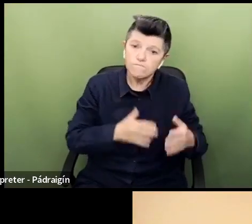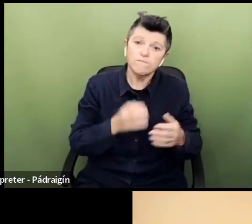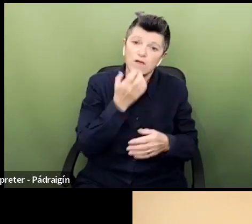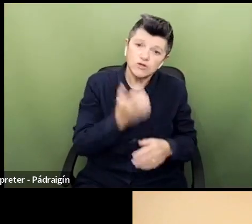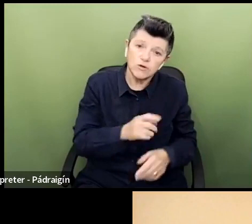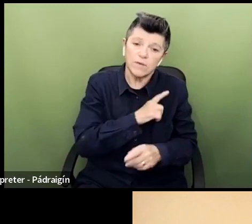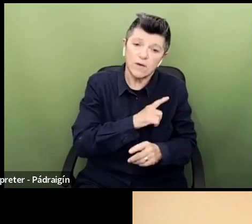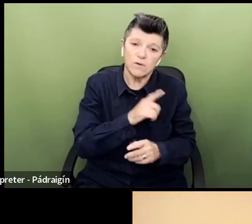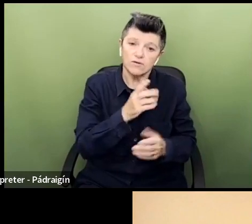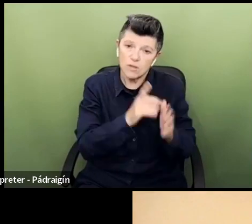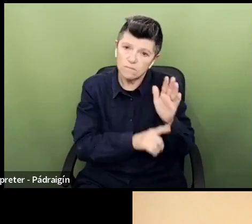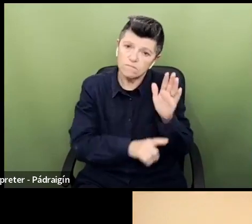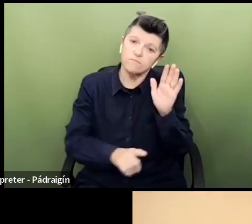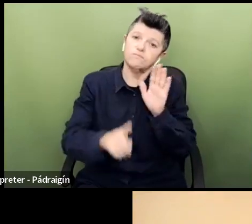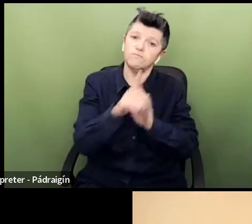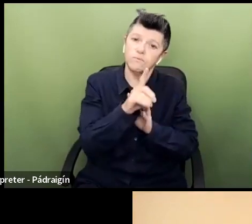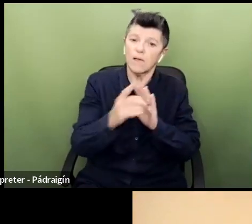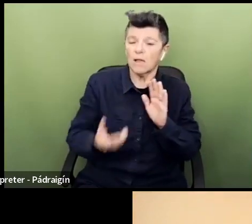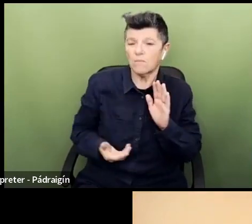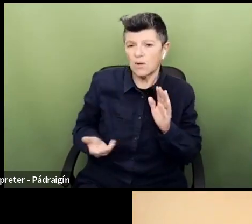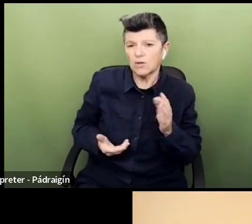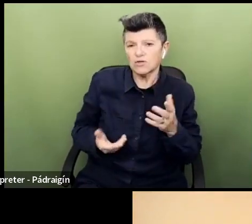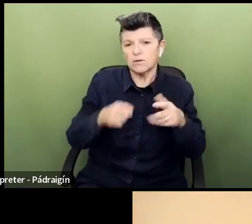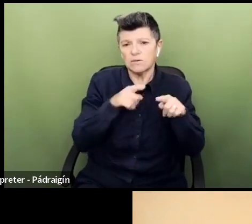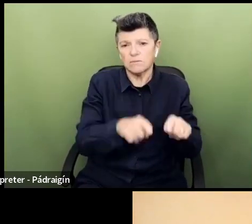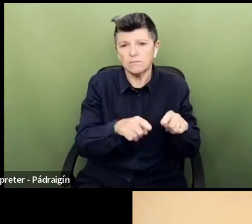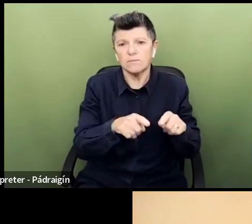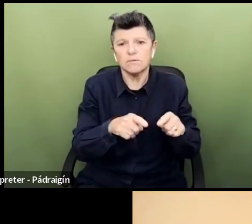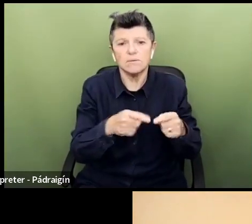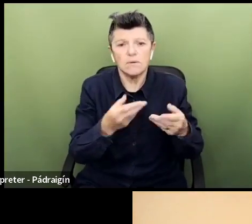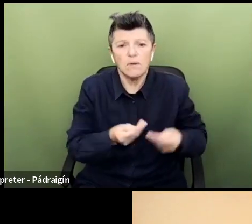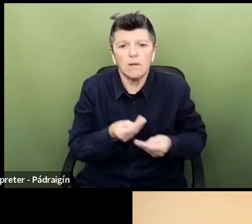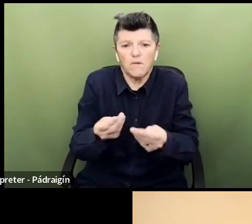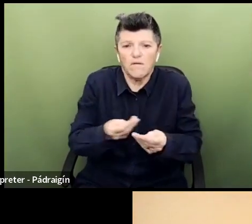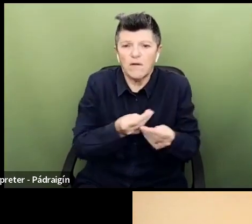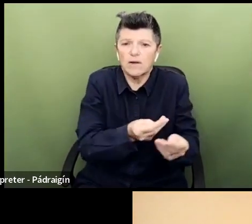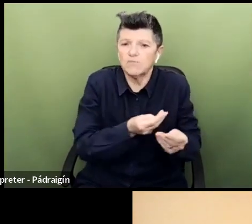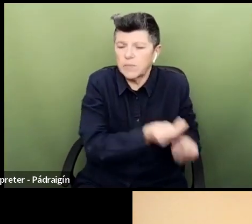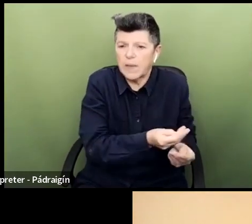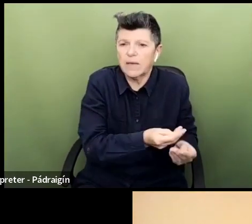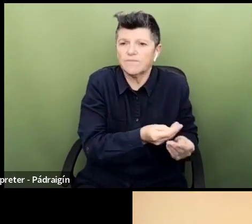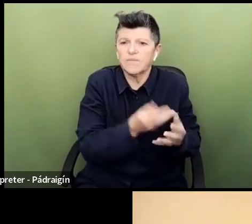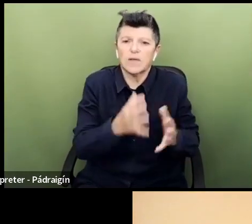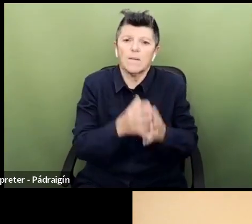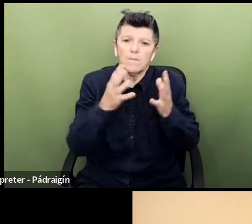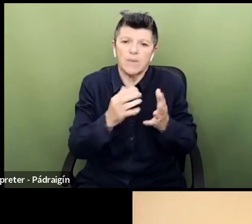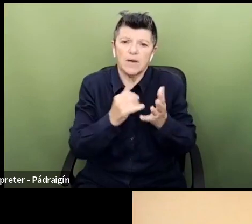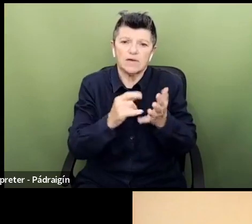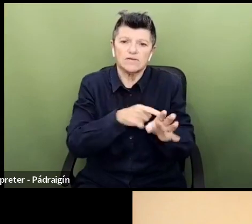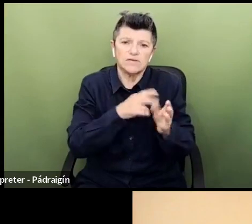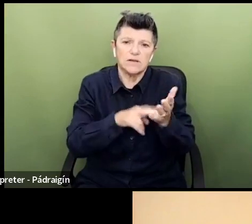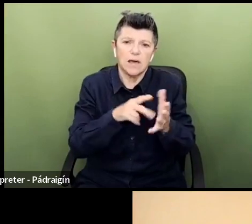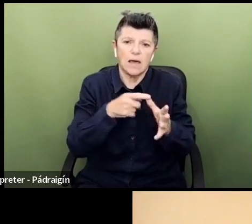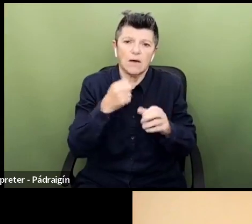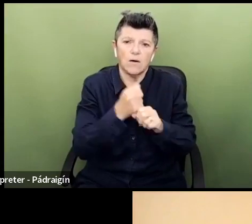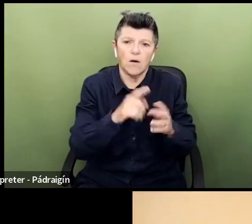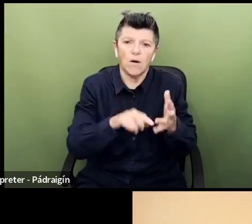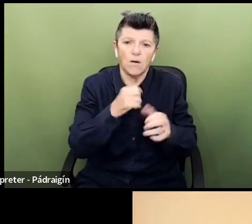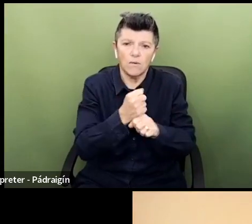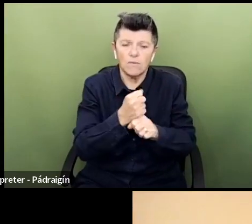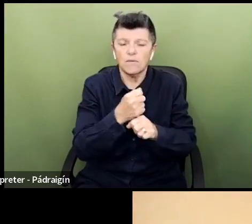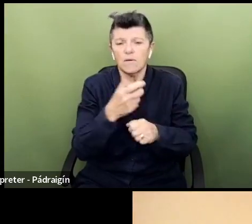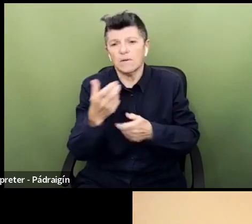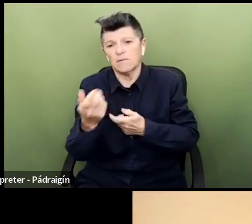in kind of merchant philanthropy. There was a big synagogue, you know, they ran different